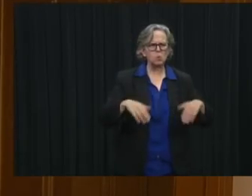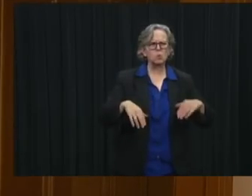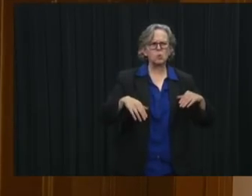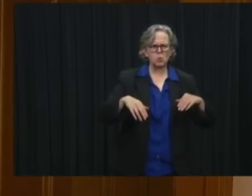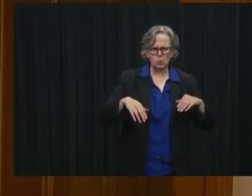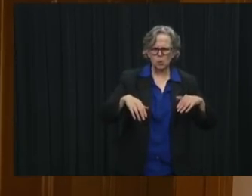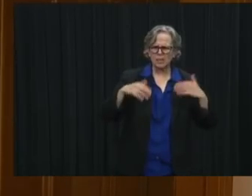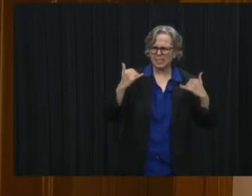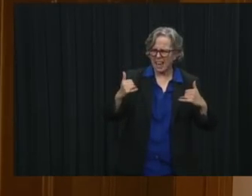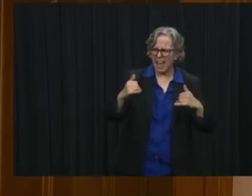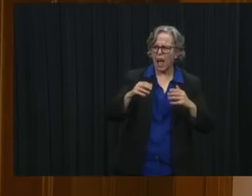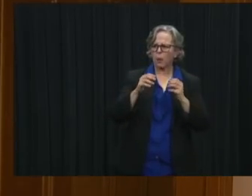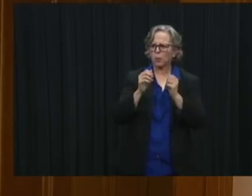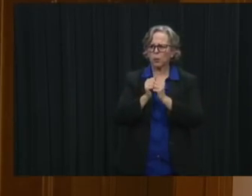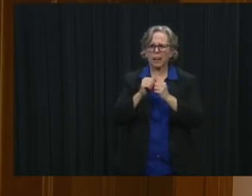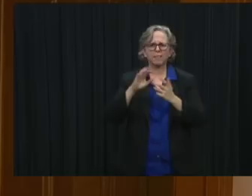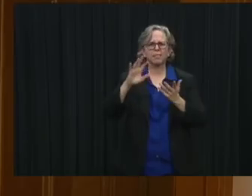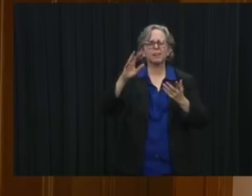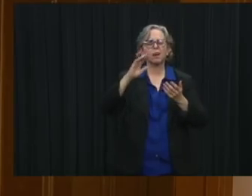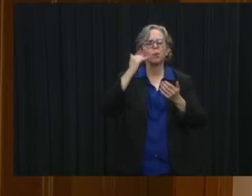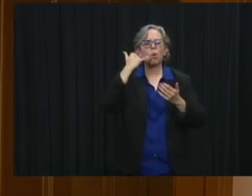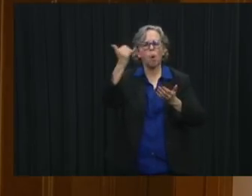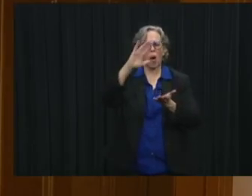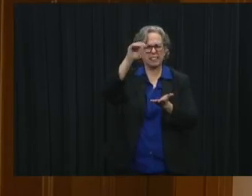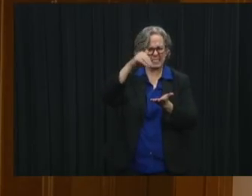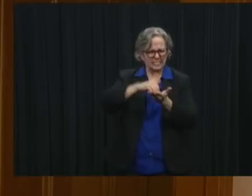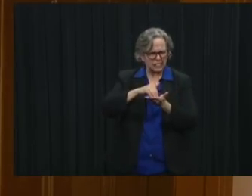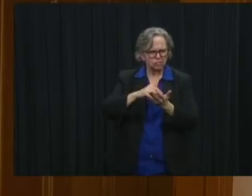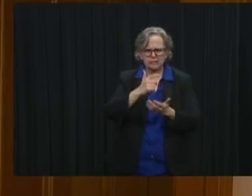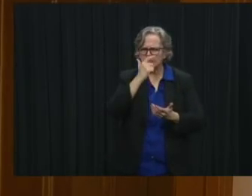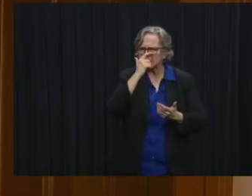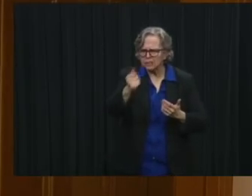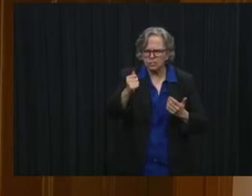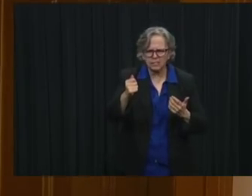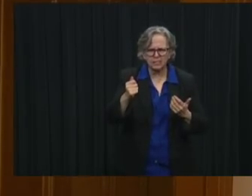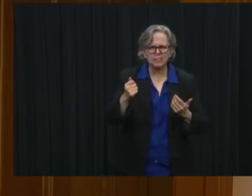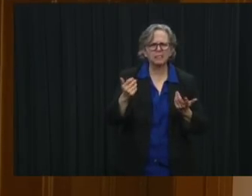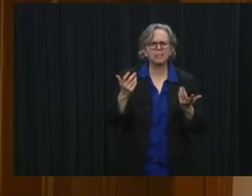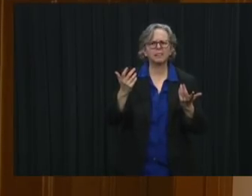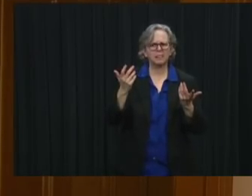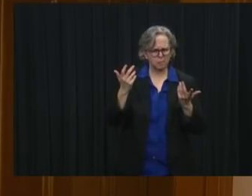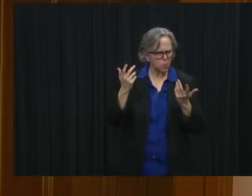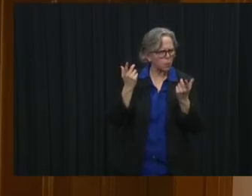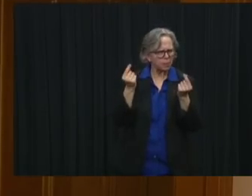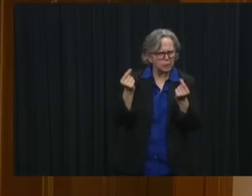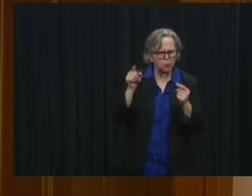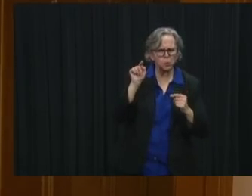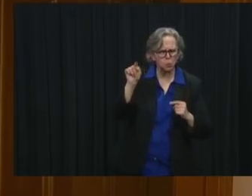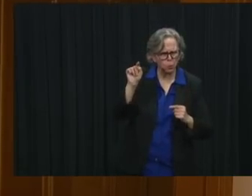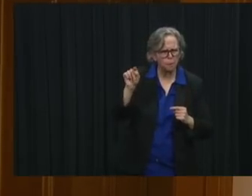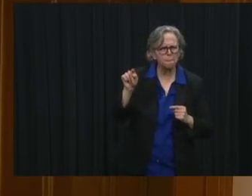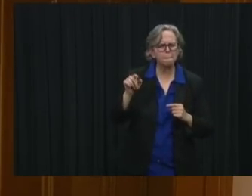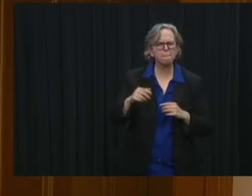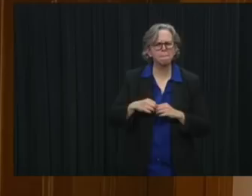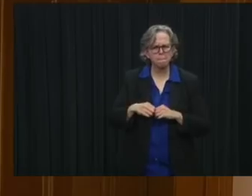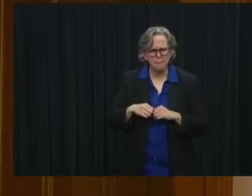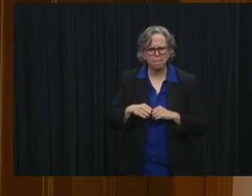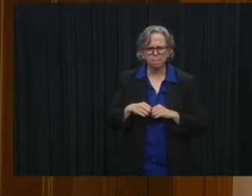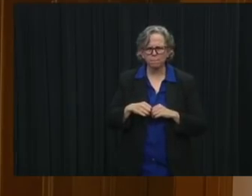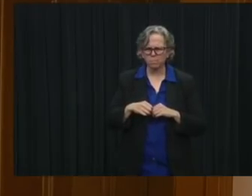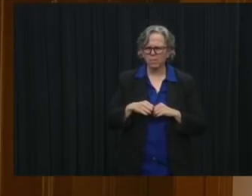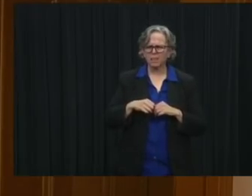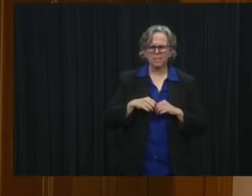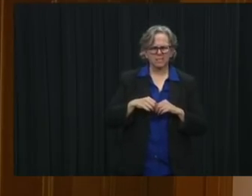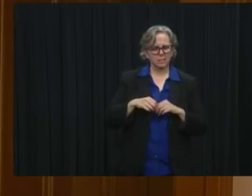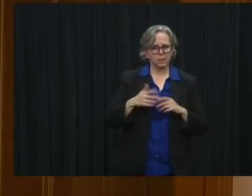This is an interesting, we're also going to share with you data about our call center. I have to tell you, this is, I'm so proud of the call center. This